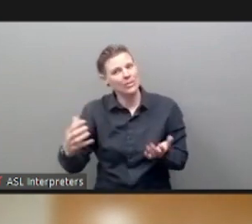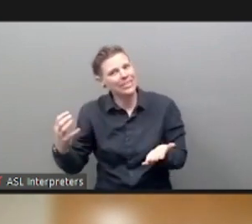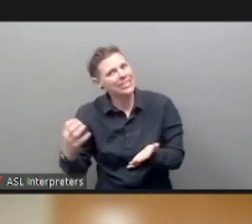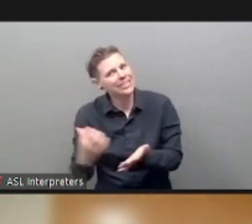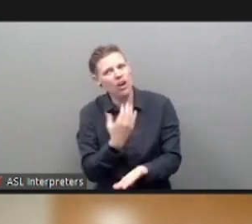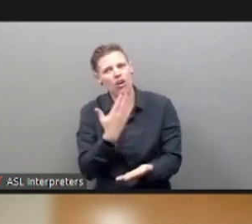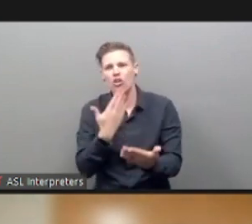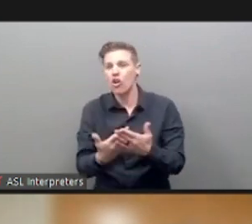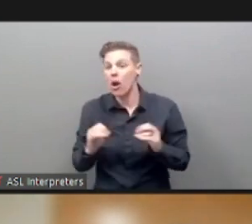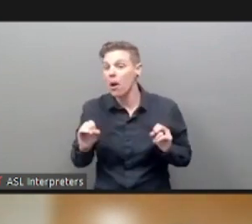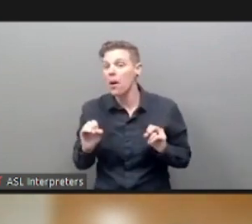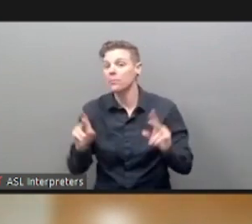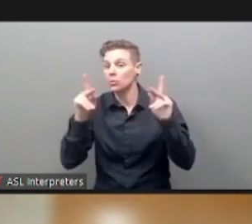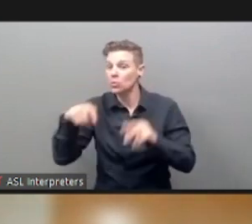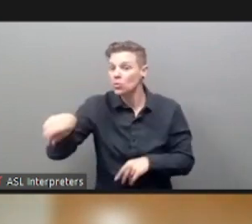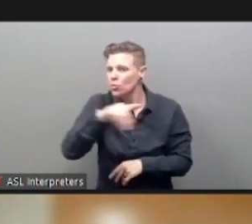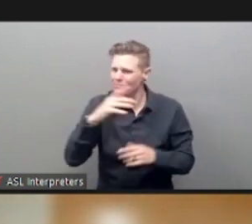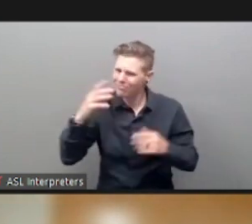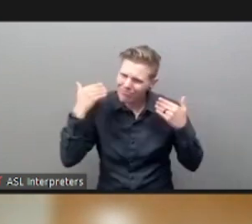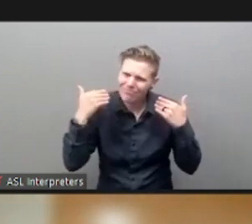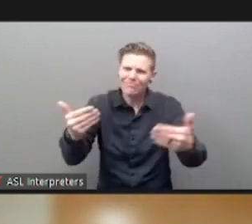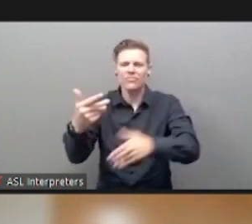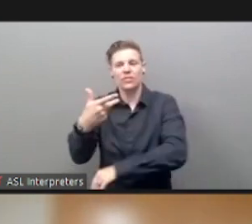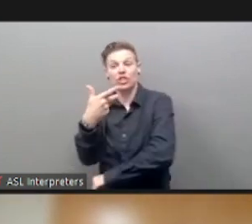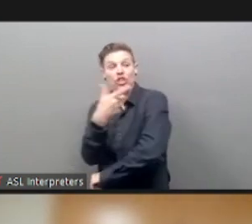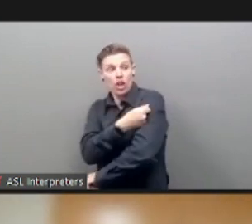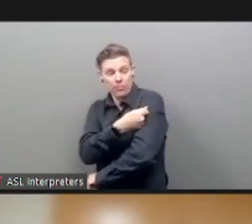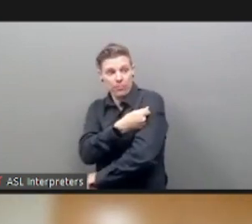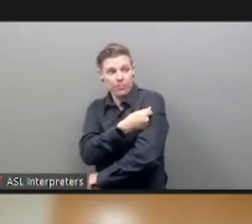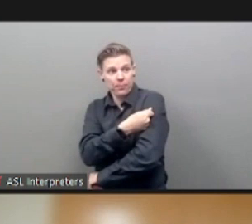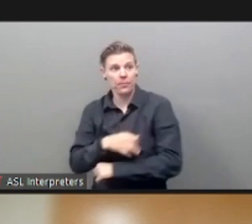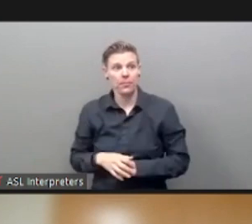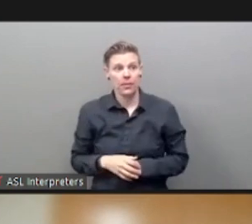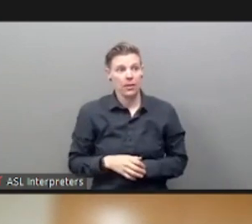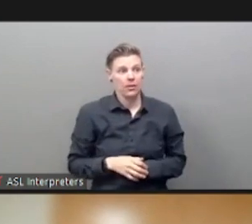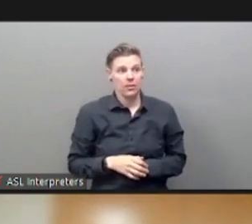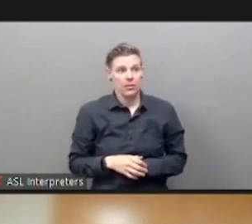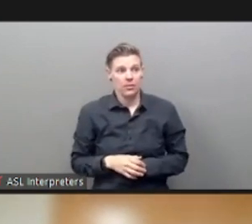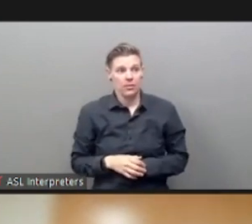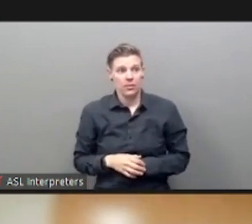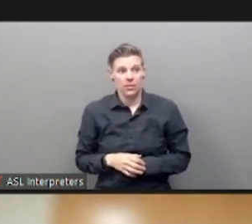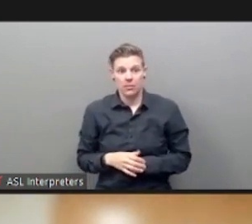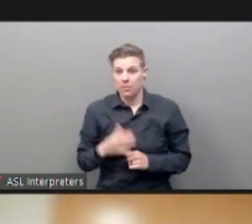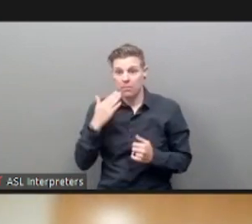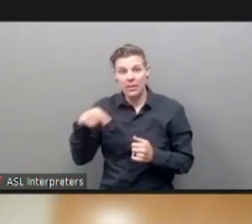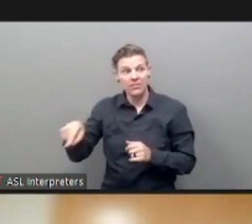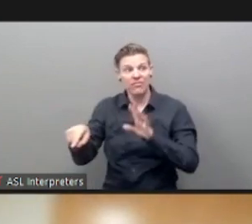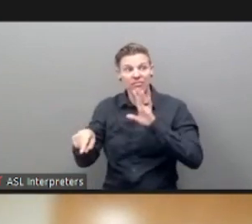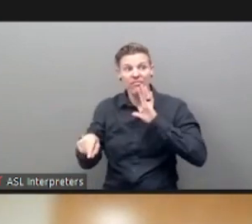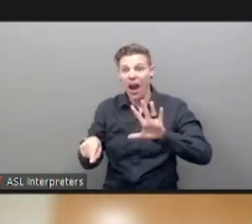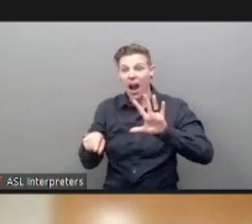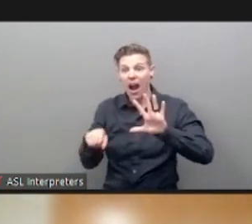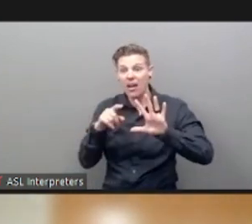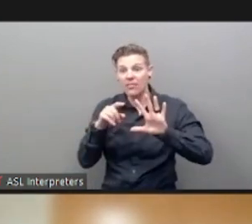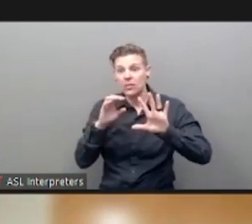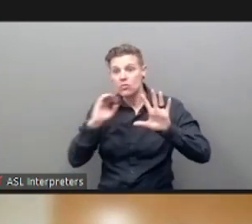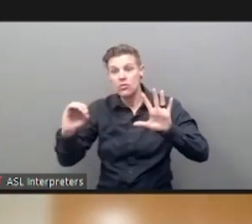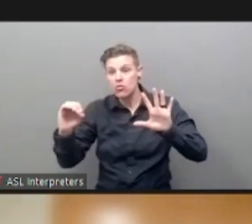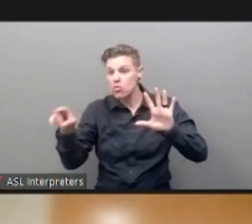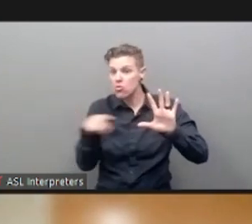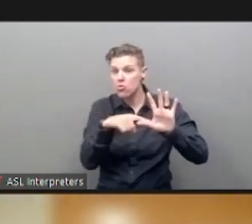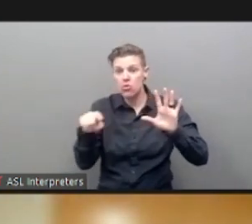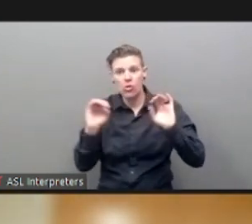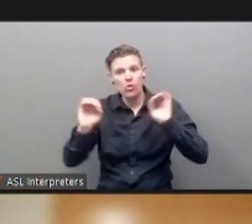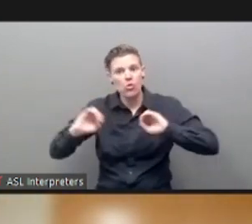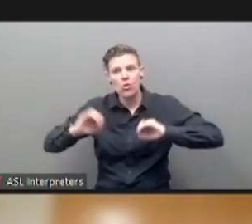really unprotected currently group of people, which are 5 to 11-year-olds. So really exciting for me as a family